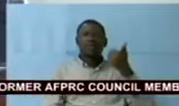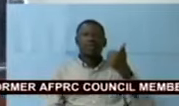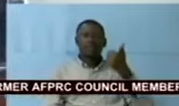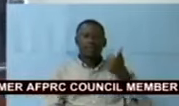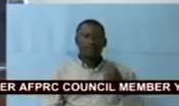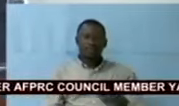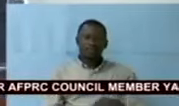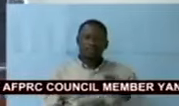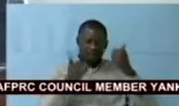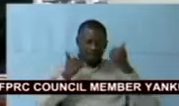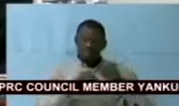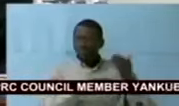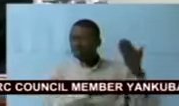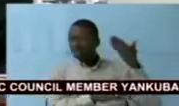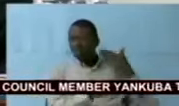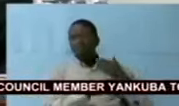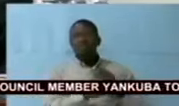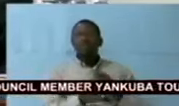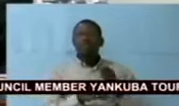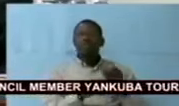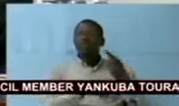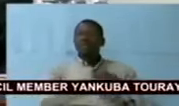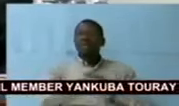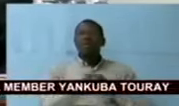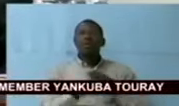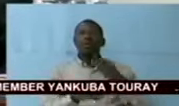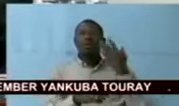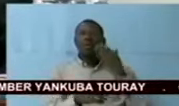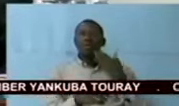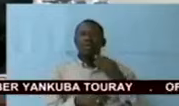2006 during the treason trial. Of